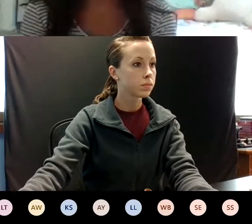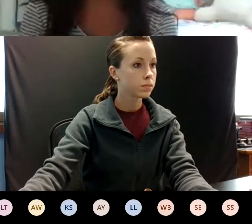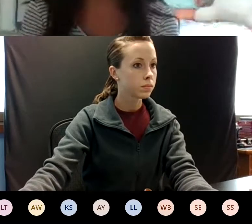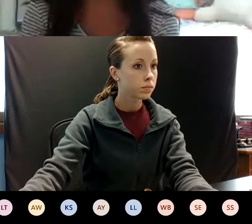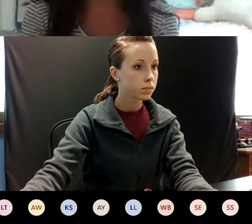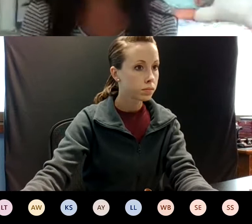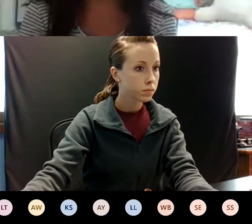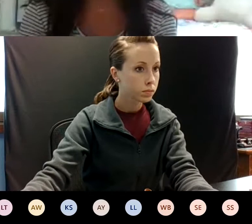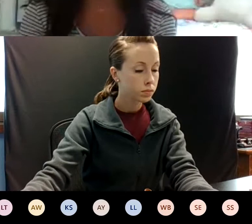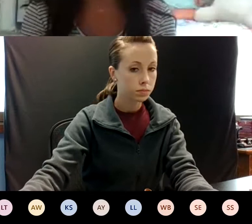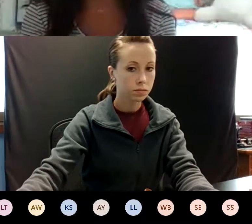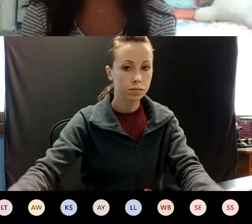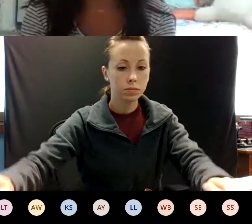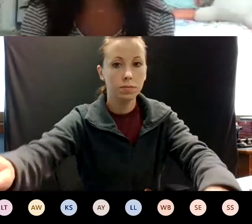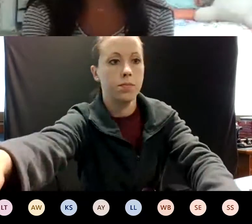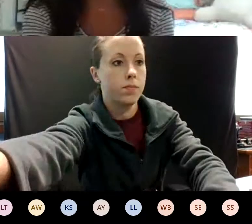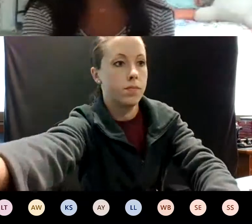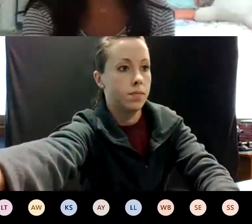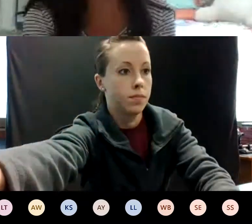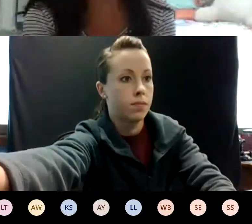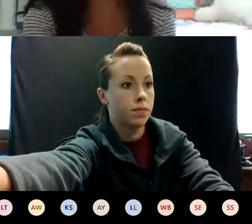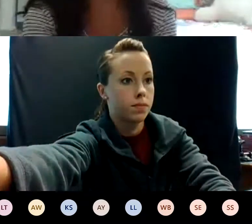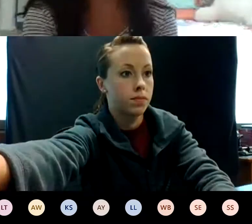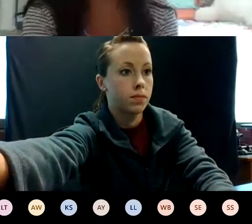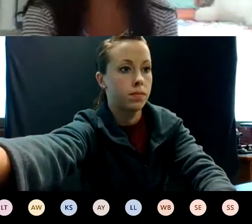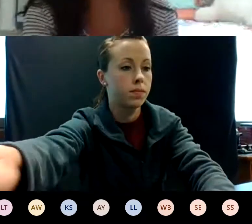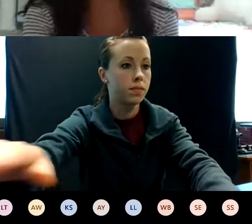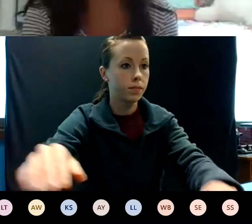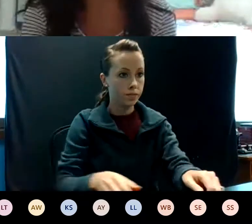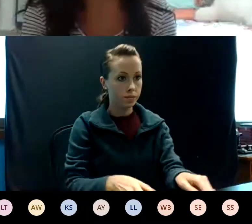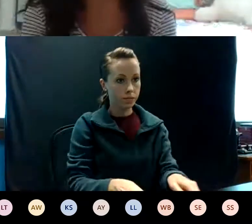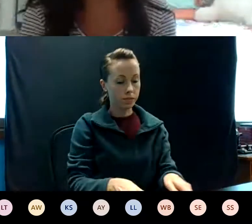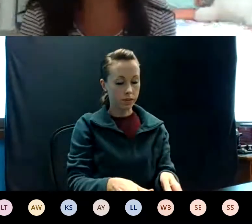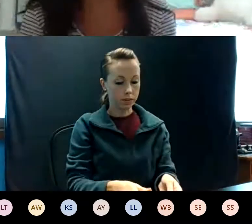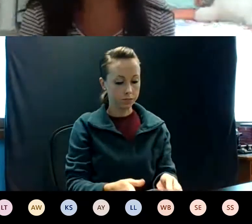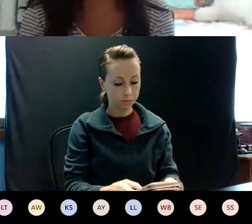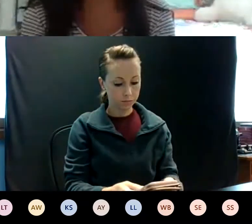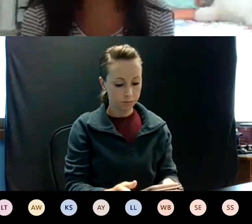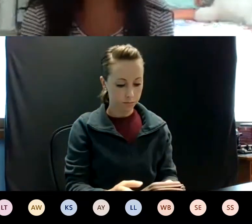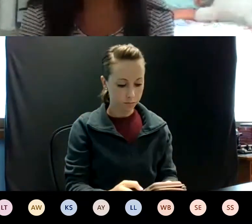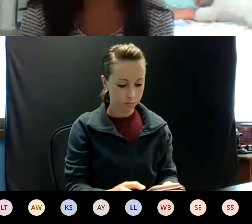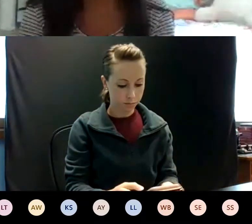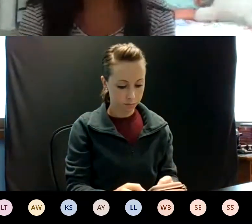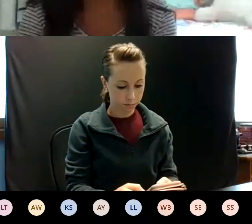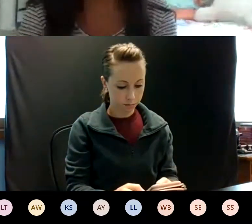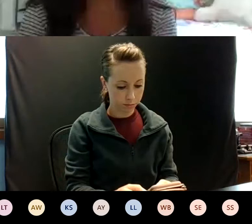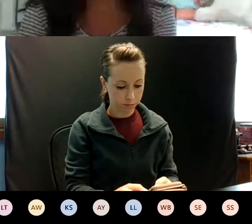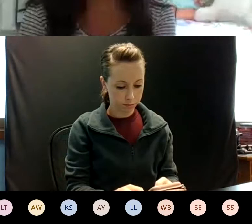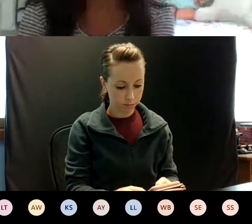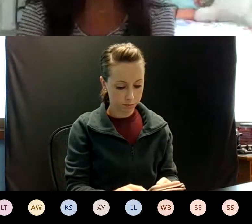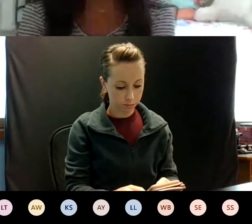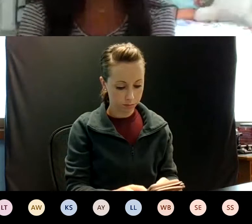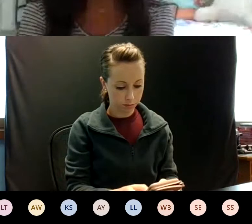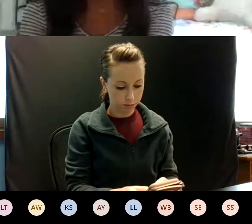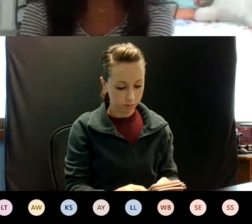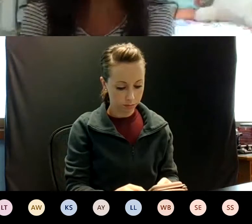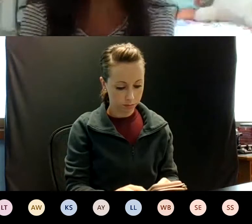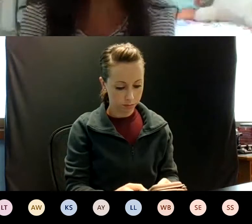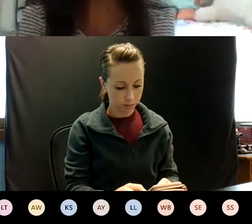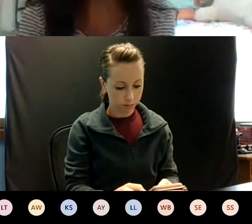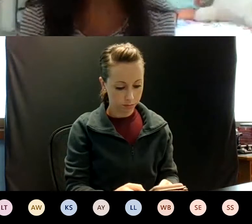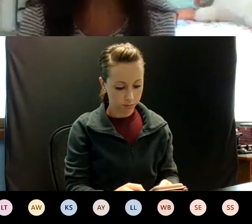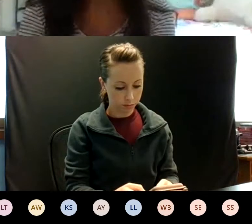were at the end of the school year, but going into like a brand new school year, I think it's important that we find an effective way to teach new material. And then